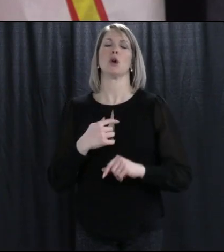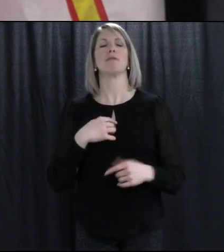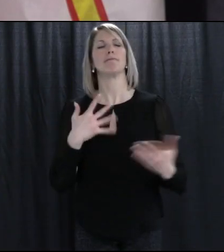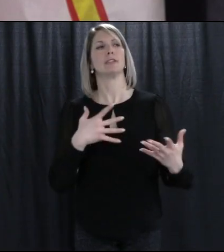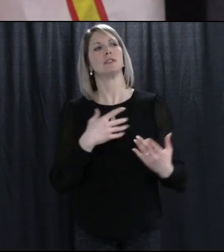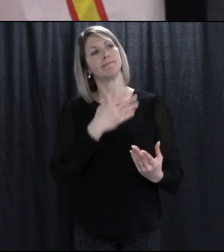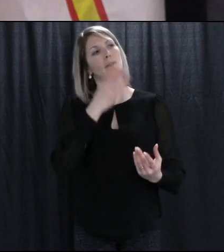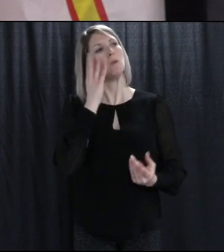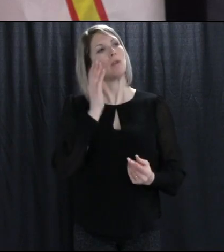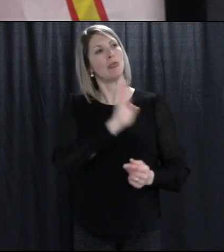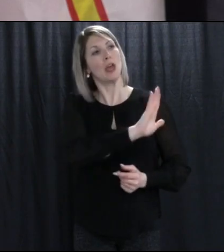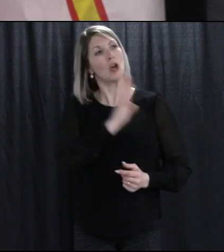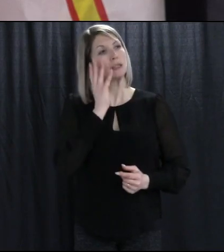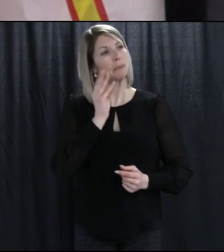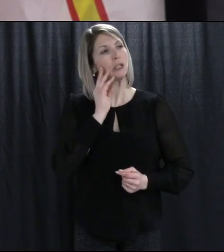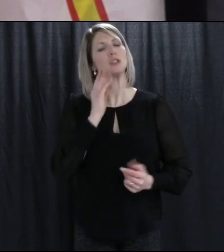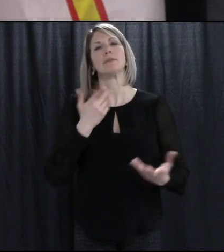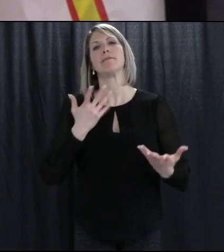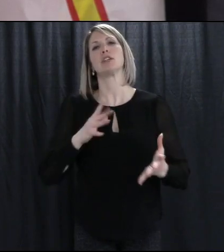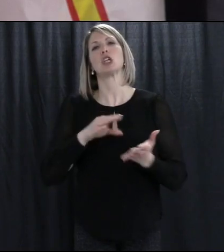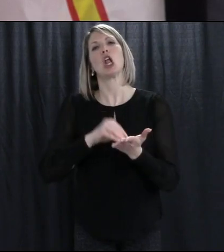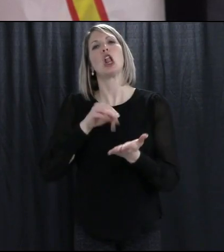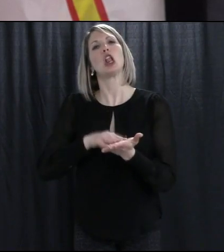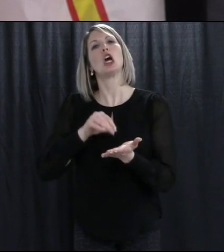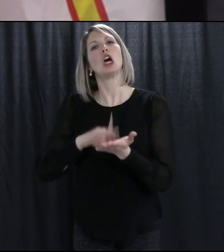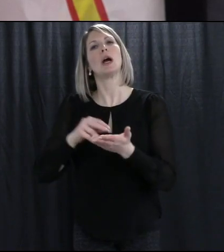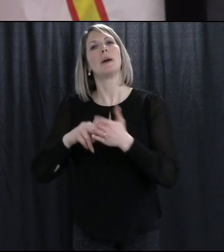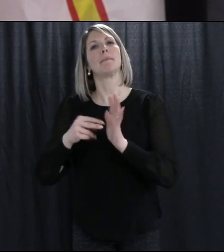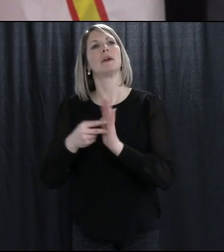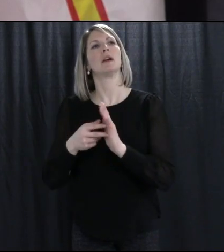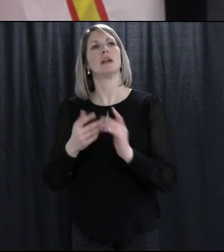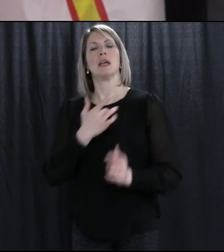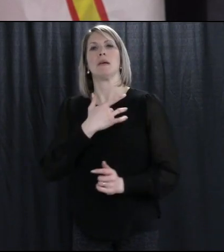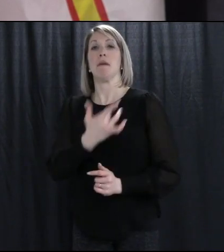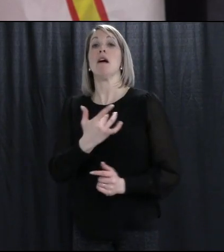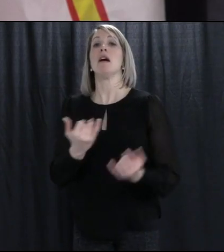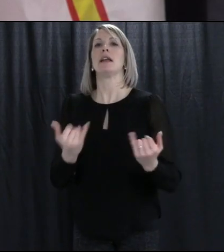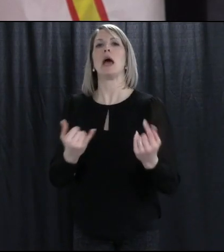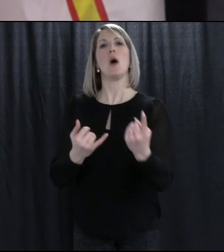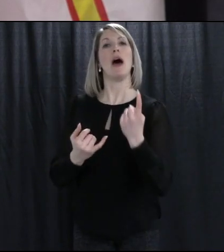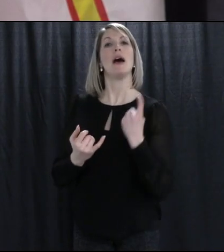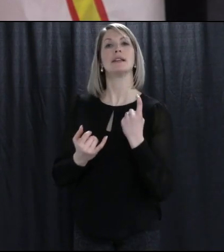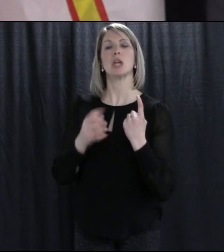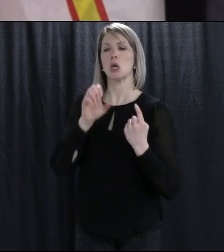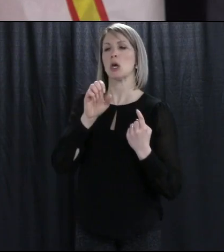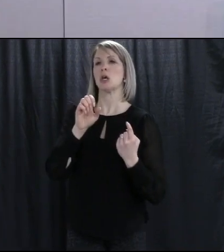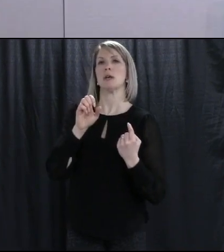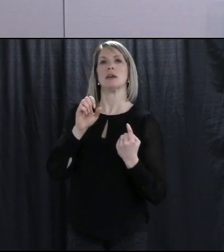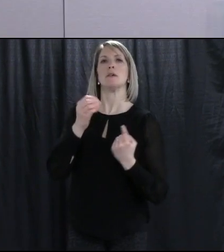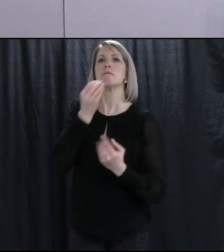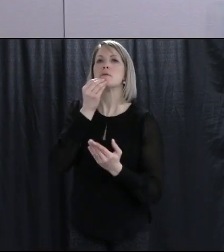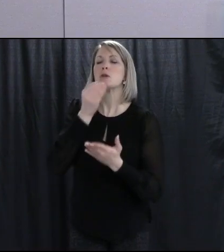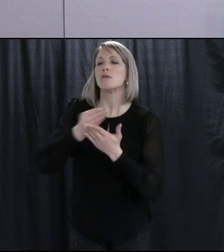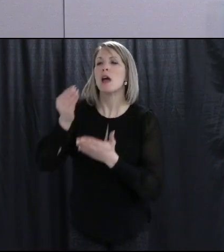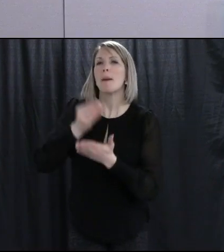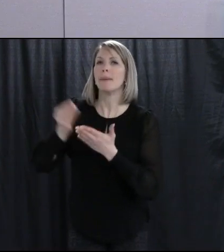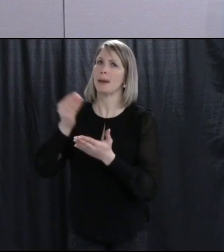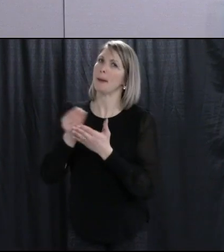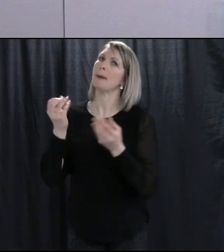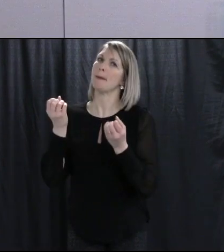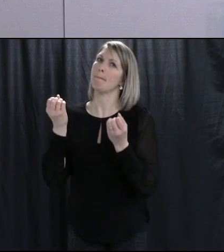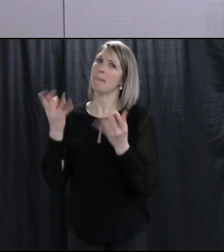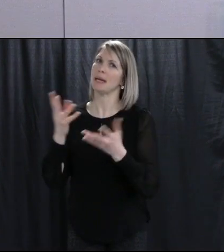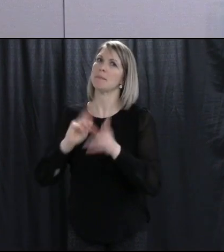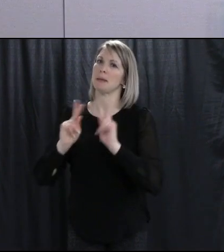taking today. The one place we are still seeing a lot of people gathering is supermarkets as they stock up on supplies, and people are worried they may be touching the